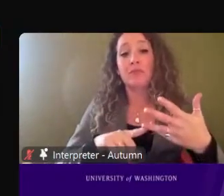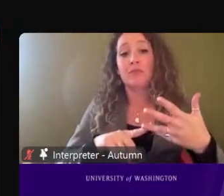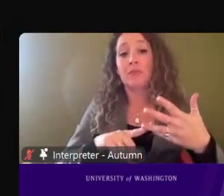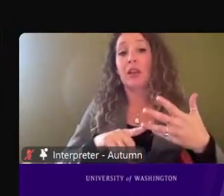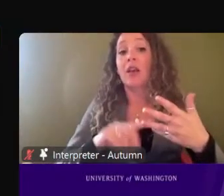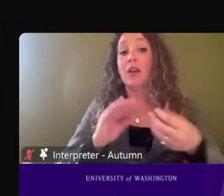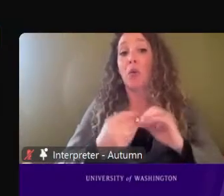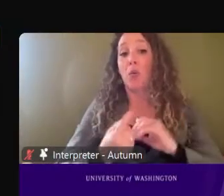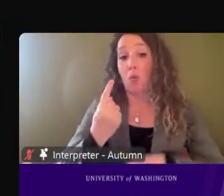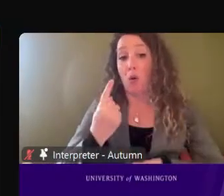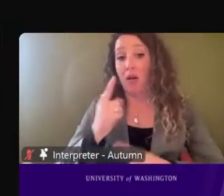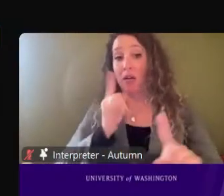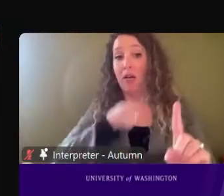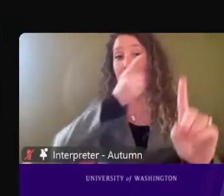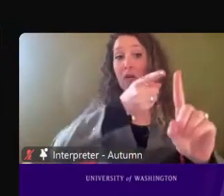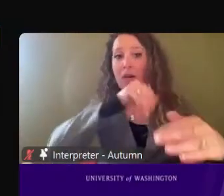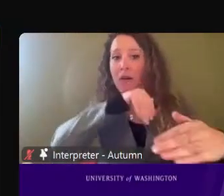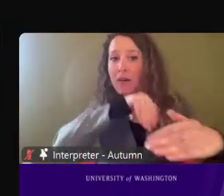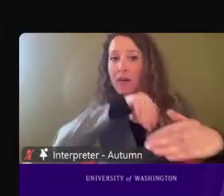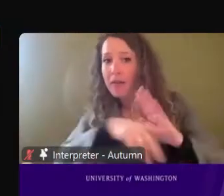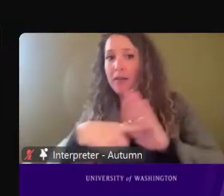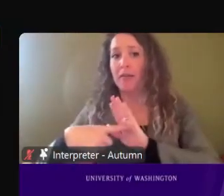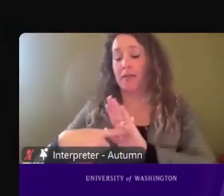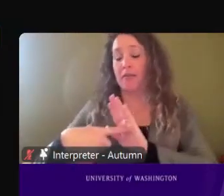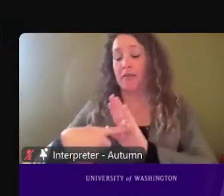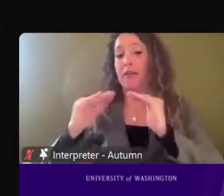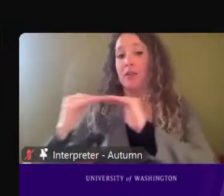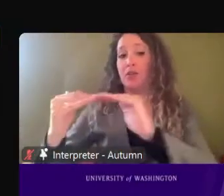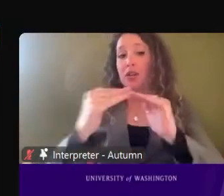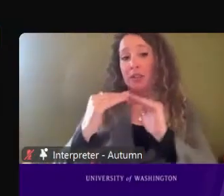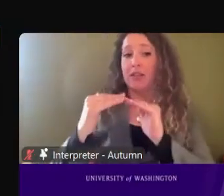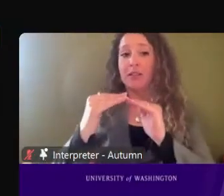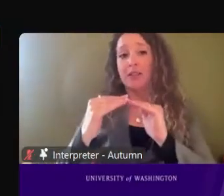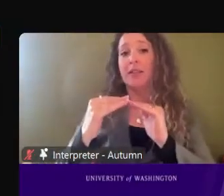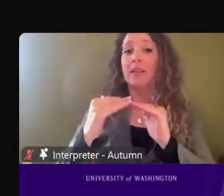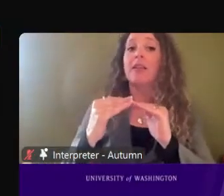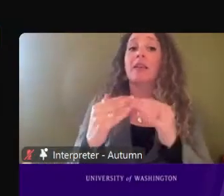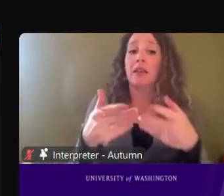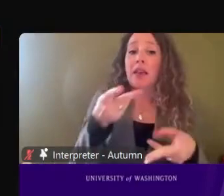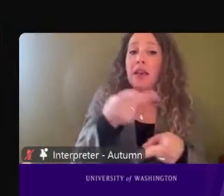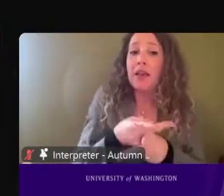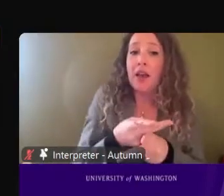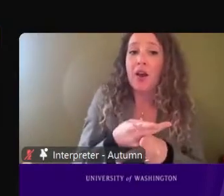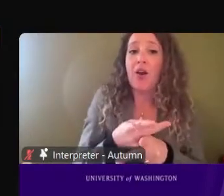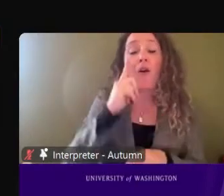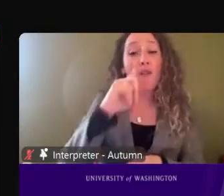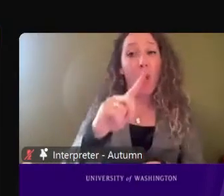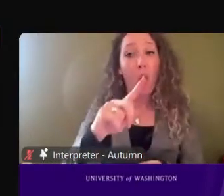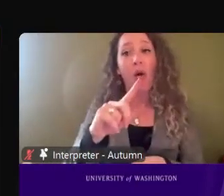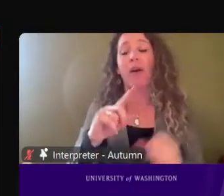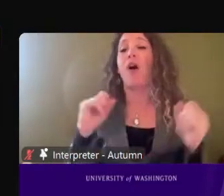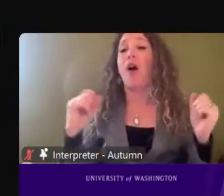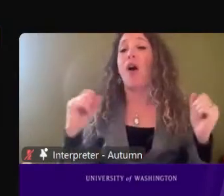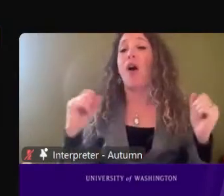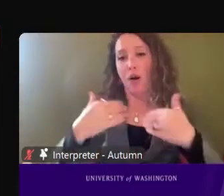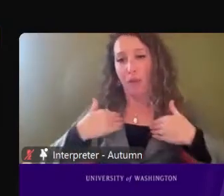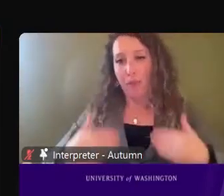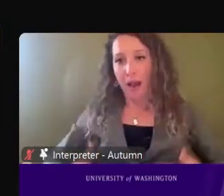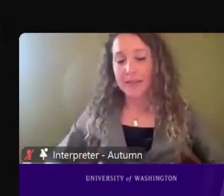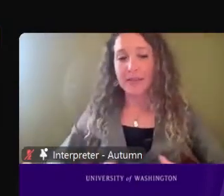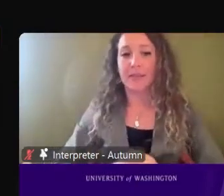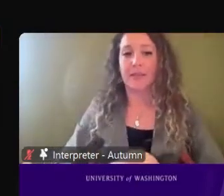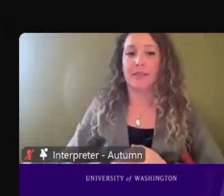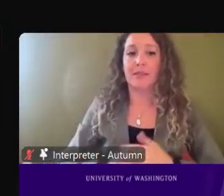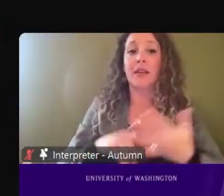and representation, justice and equity, and care for and about all bodies. And recognizing that disability must